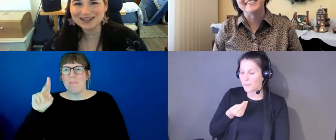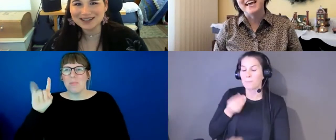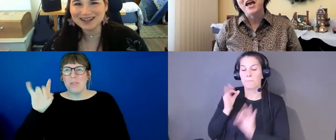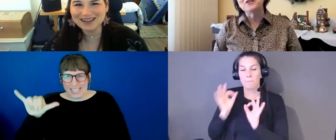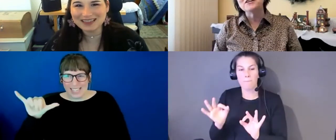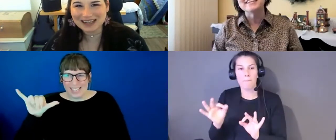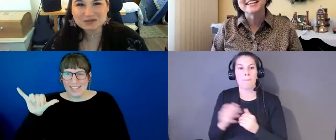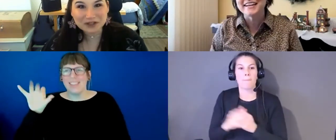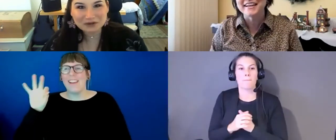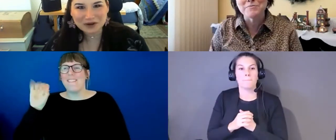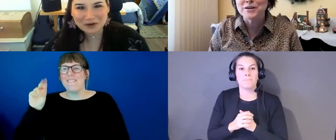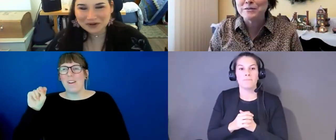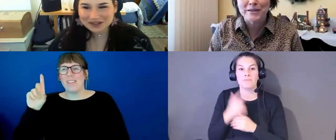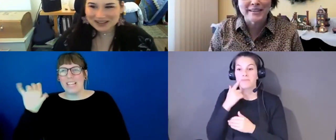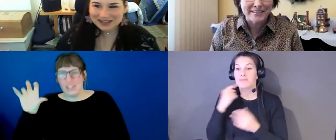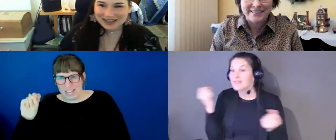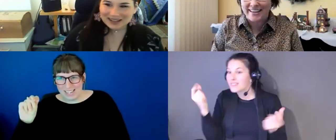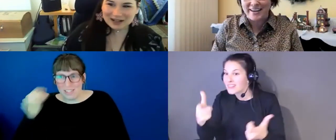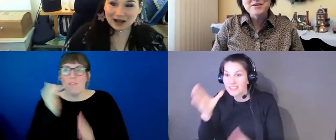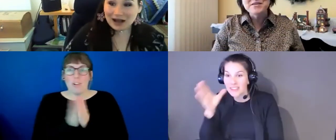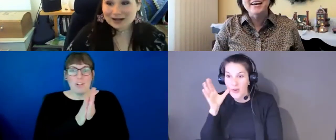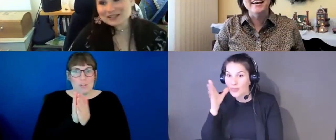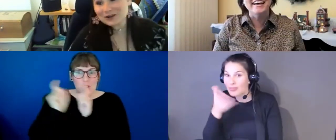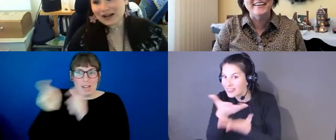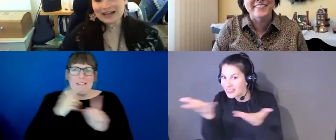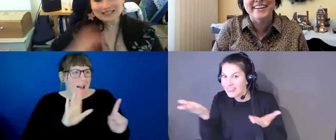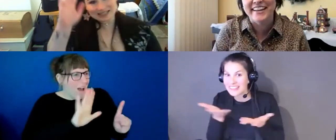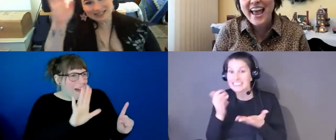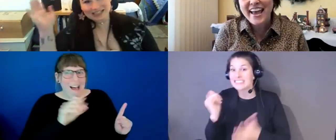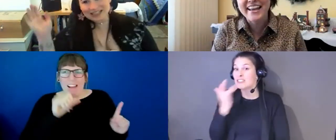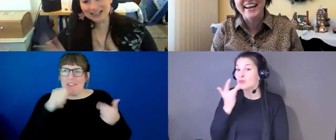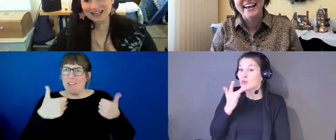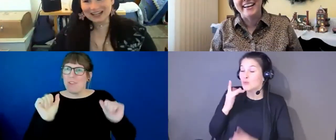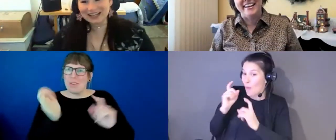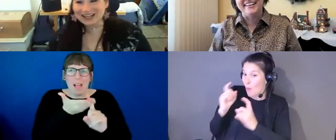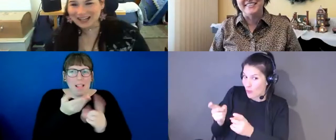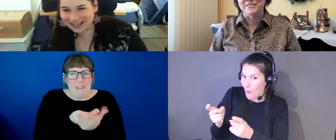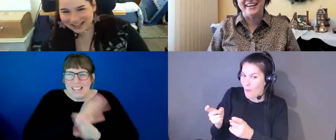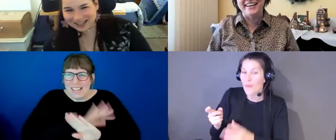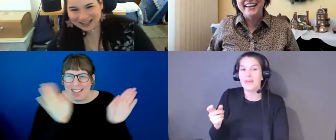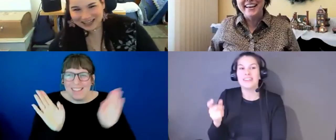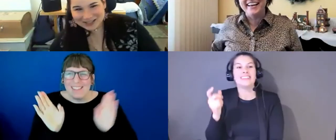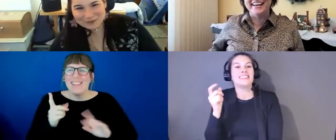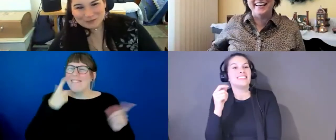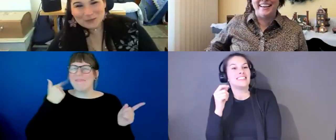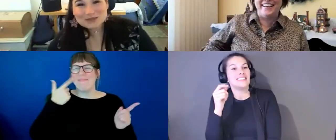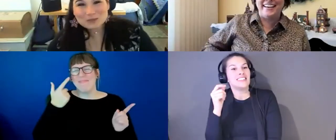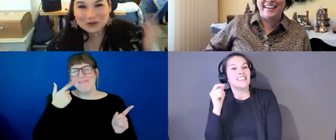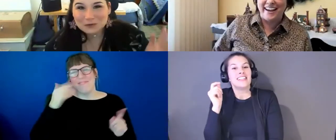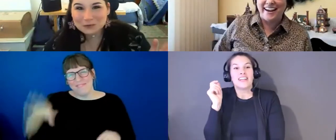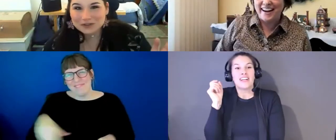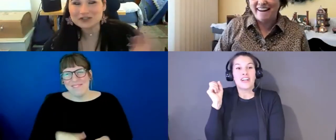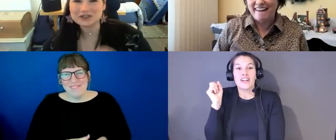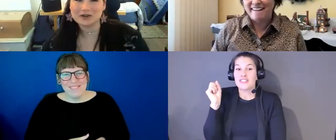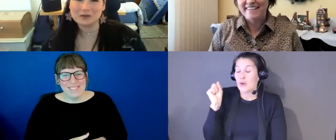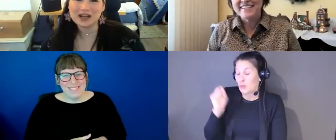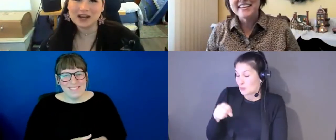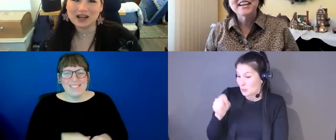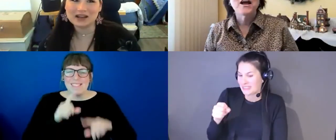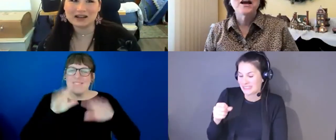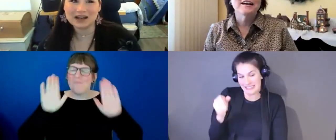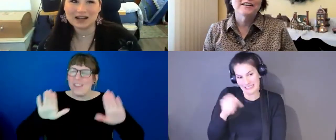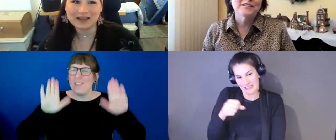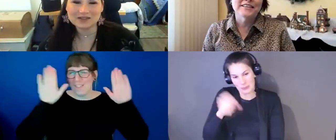donate, I didn't come here to pitch today. I'm sorry, I get it. Well, it's wonderful what you're doing,